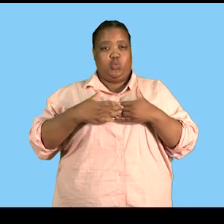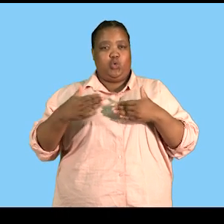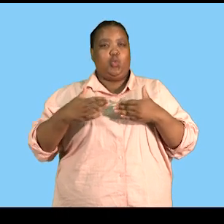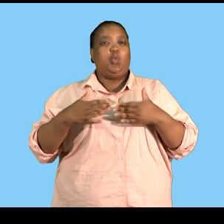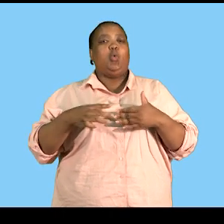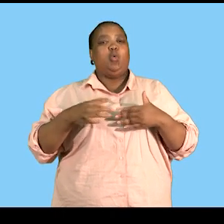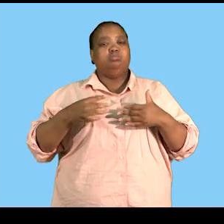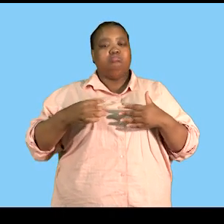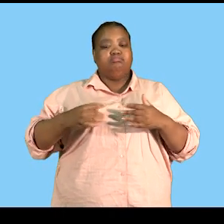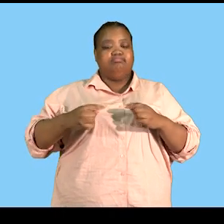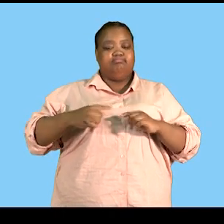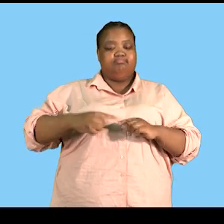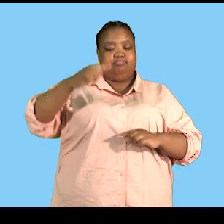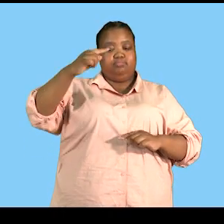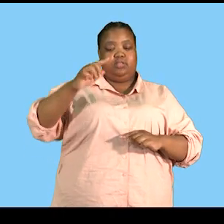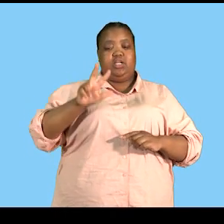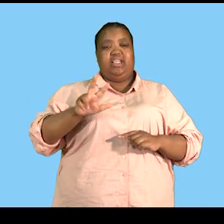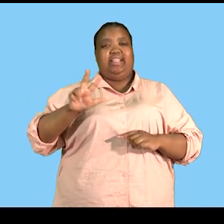a space of